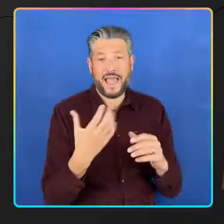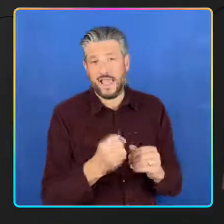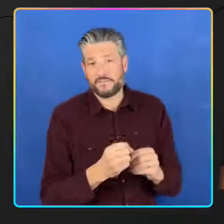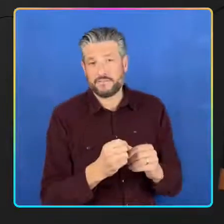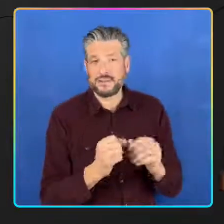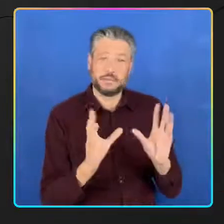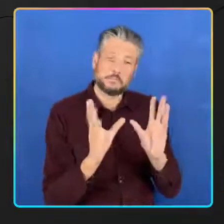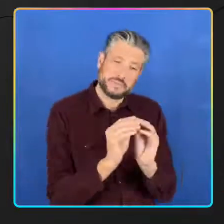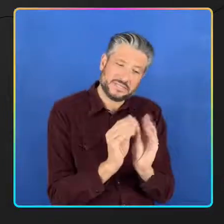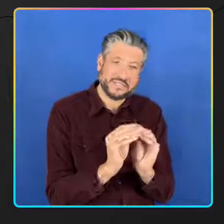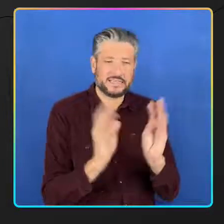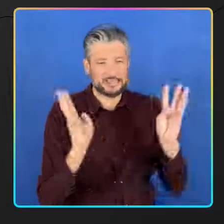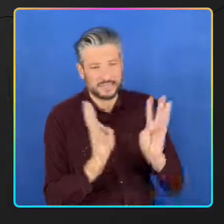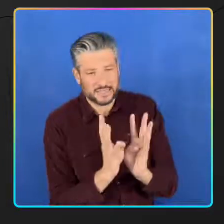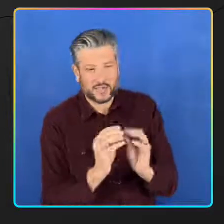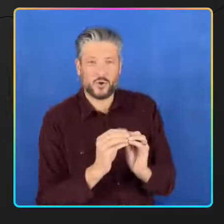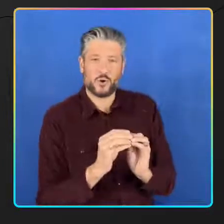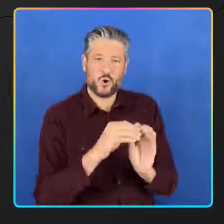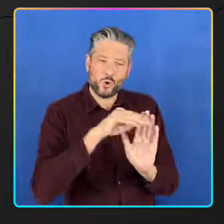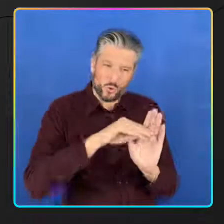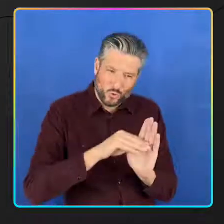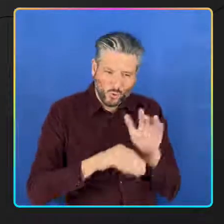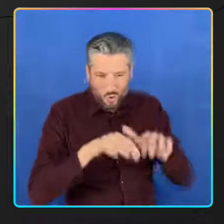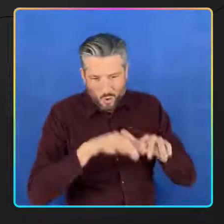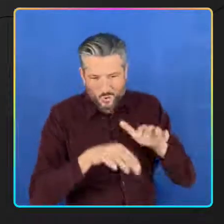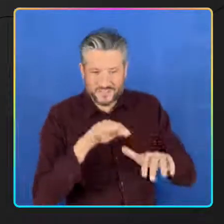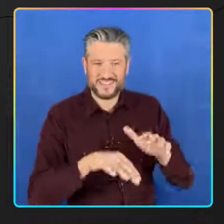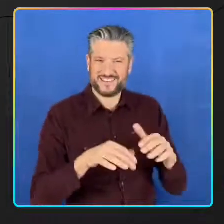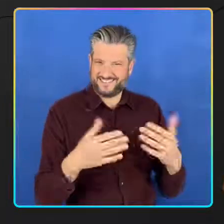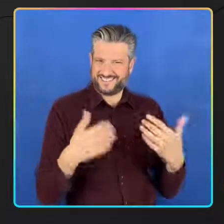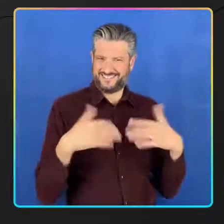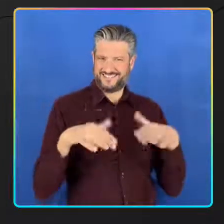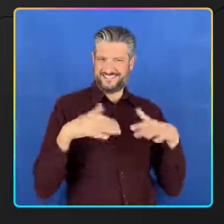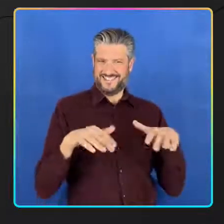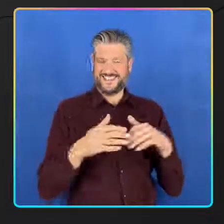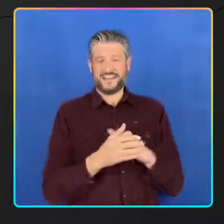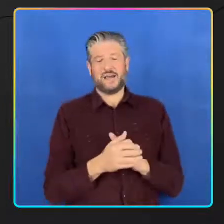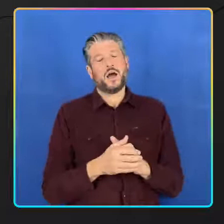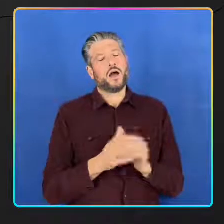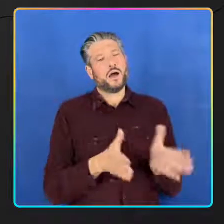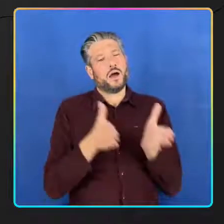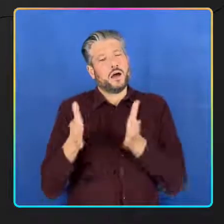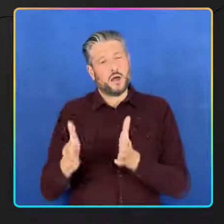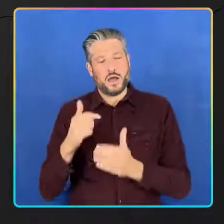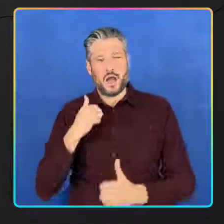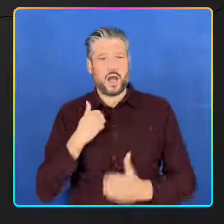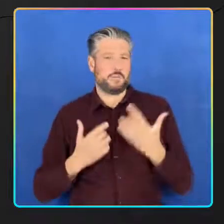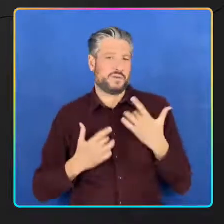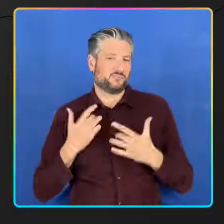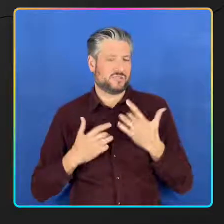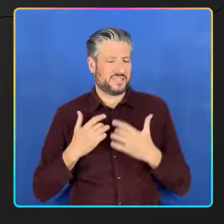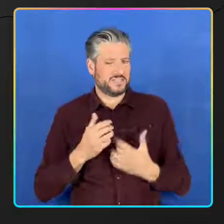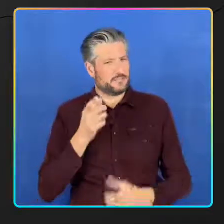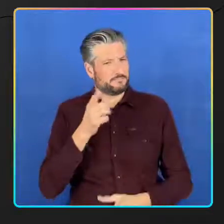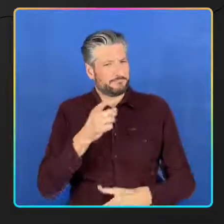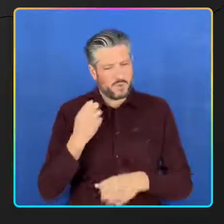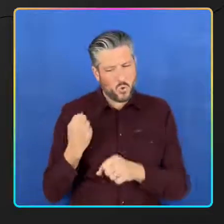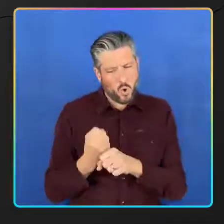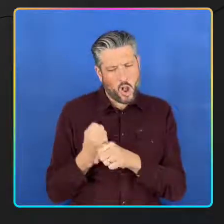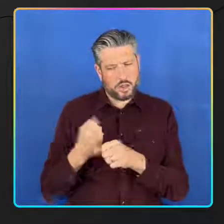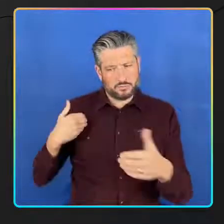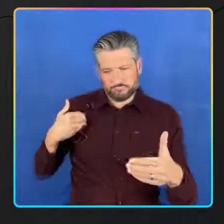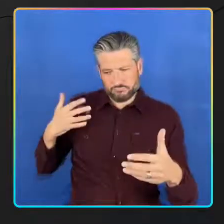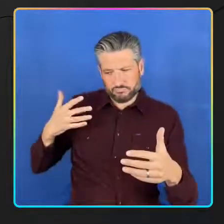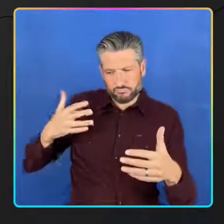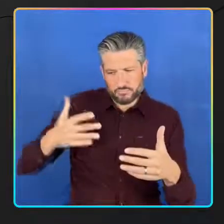code. But I'm very curious in how you got to this stage in your career? Like,